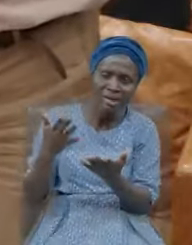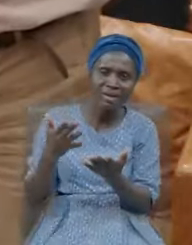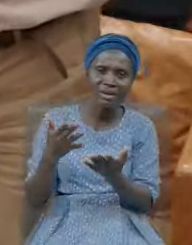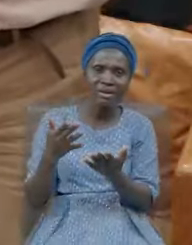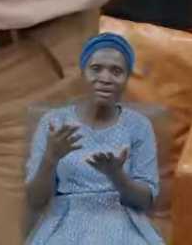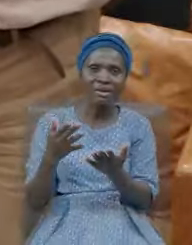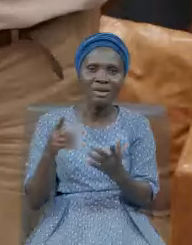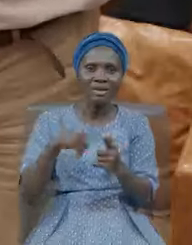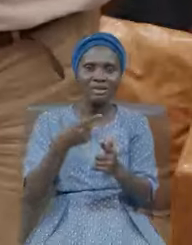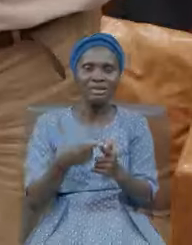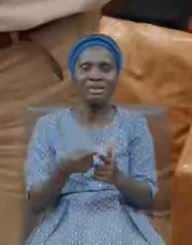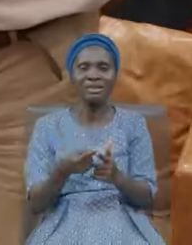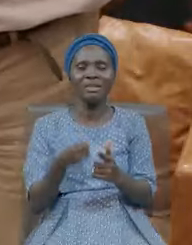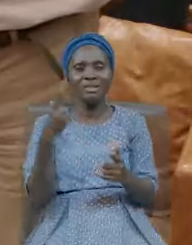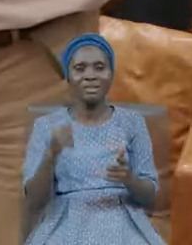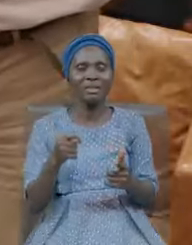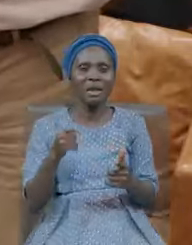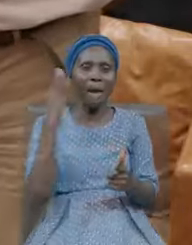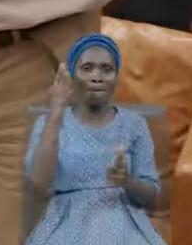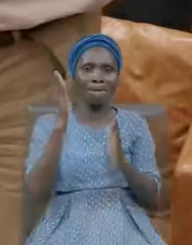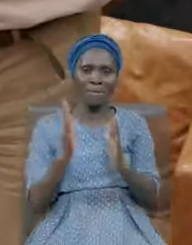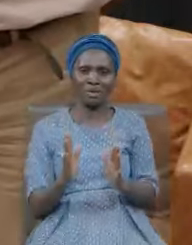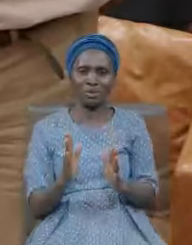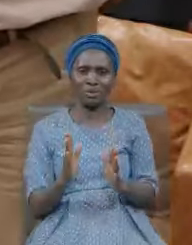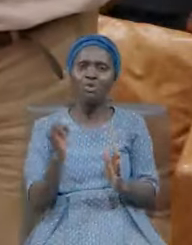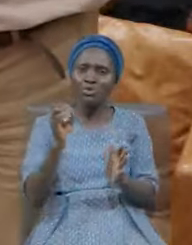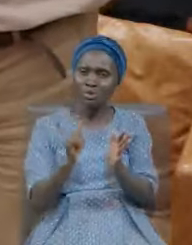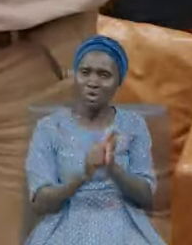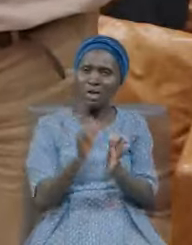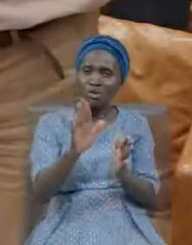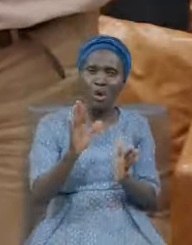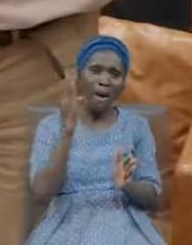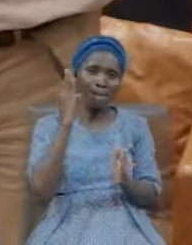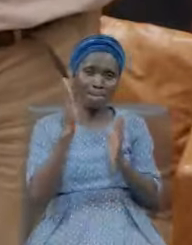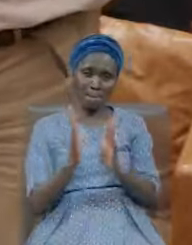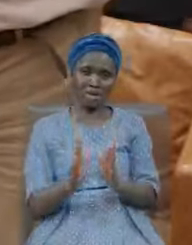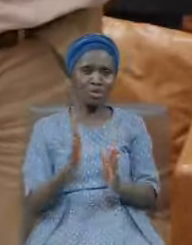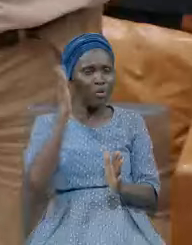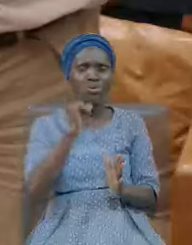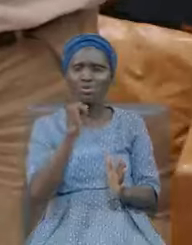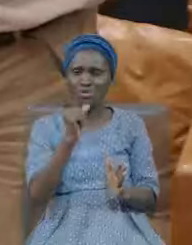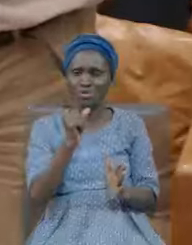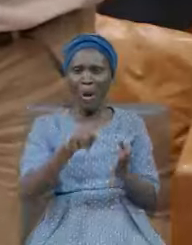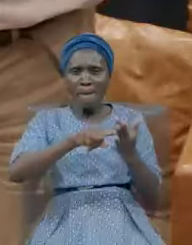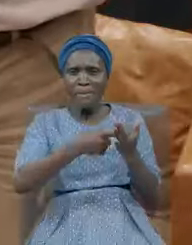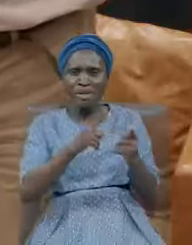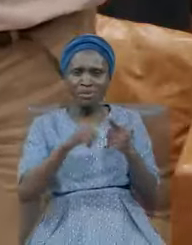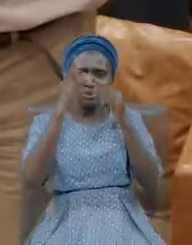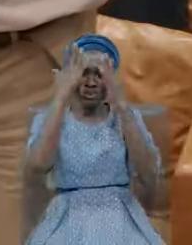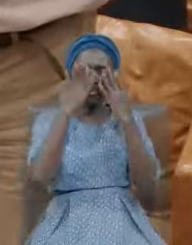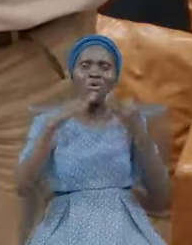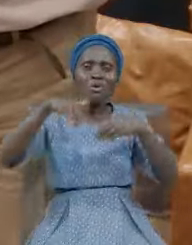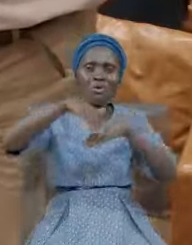The pastor will not have any cause to be sorrowful over you.